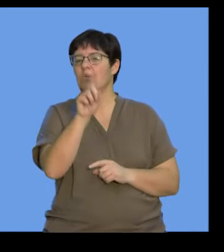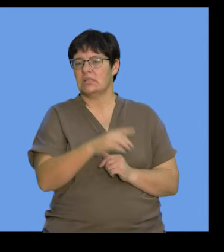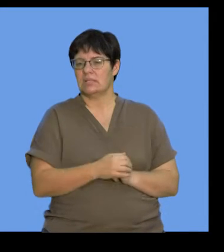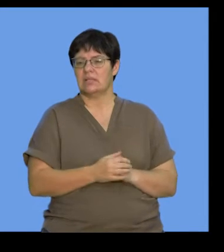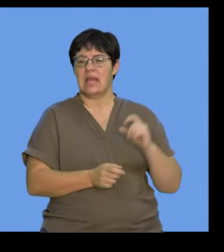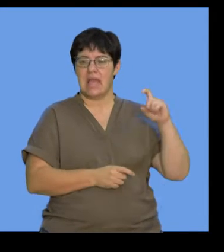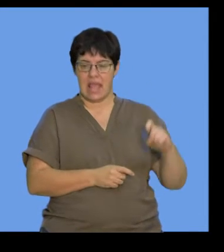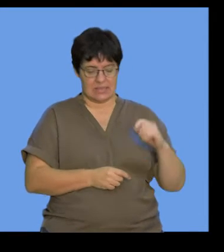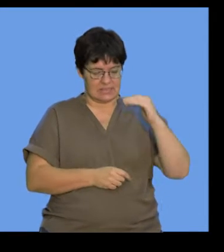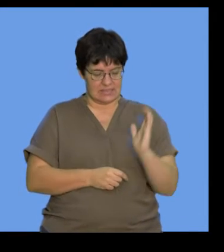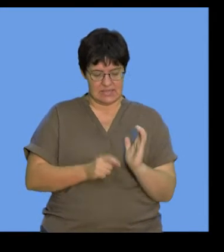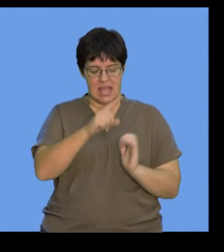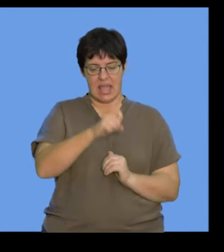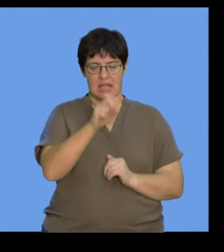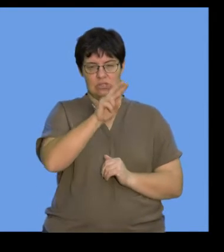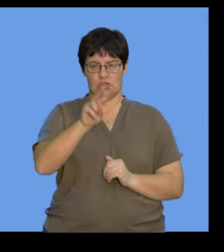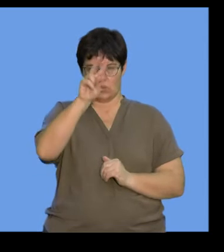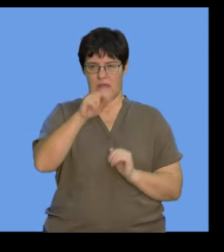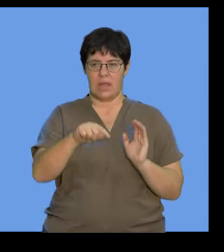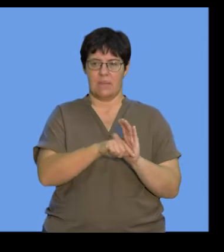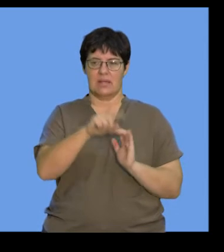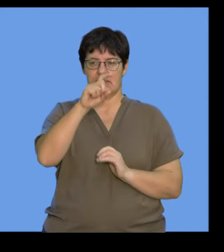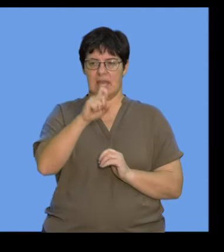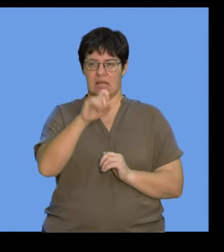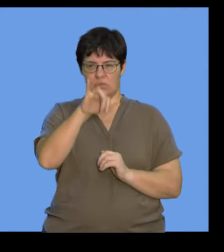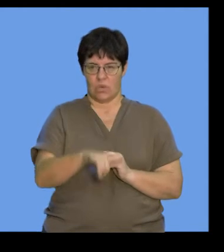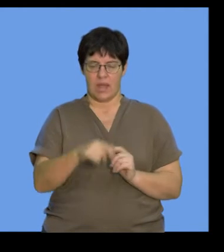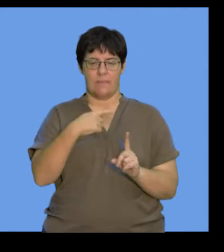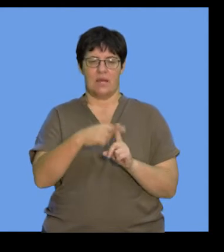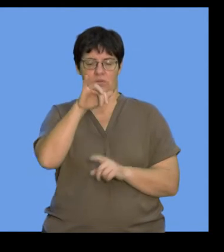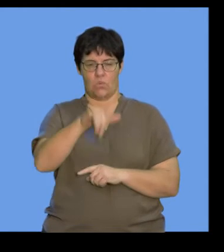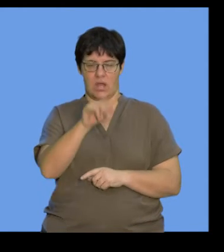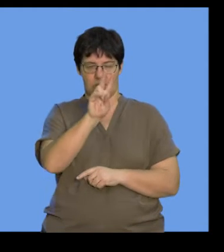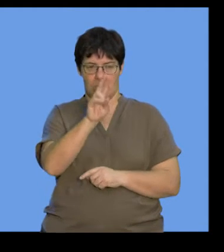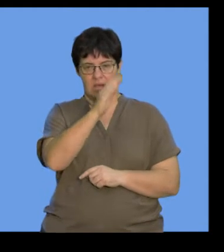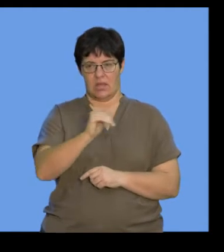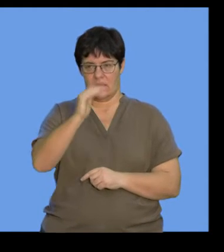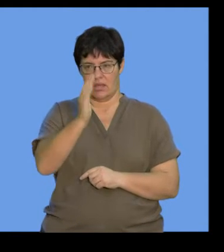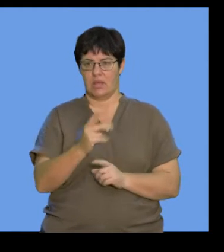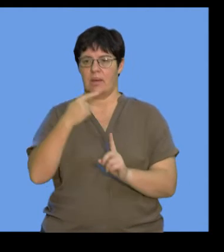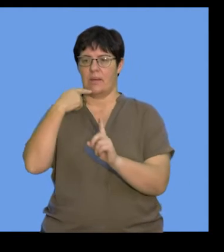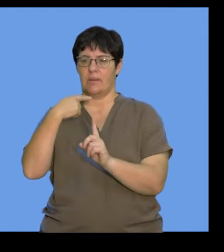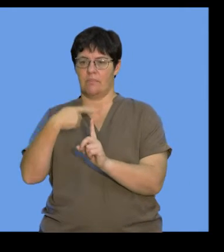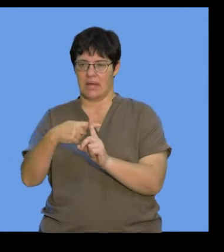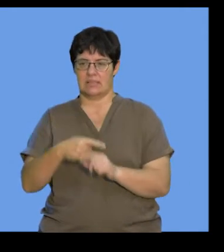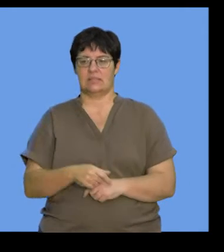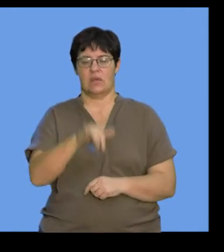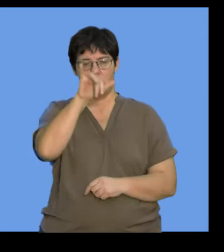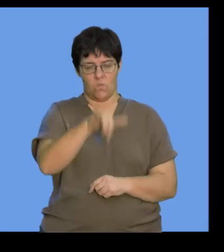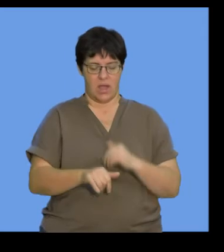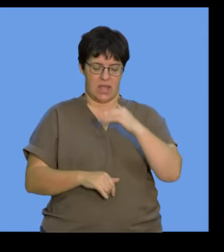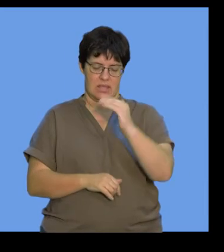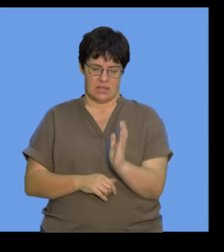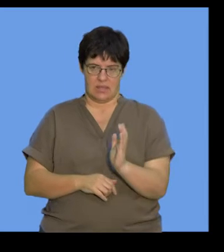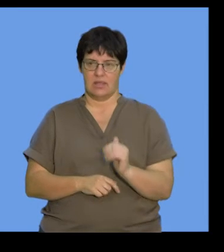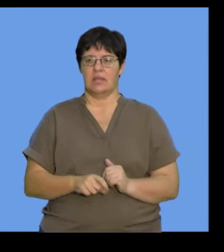the same as x into x squared minus xy plus y squared,